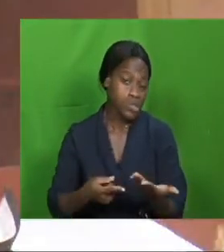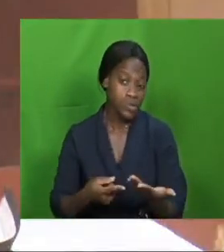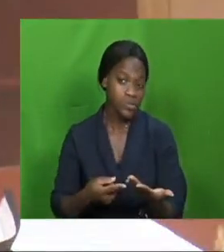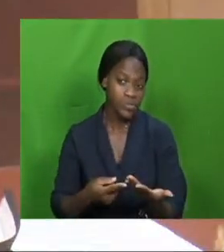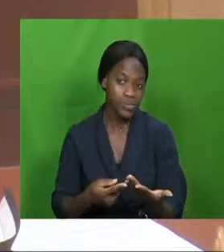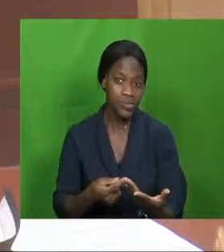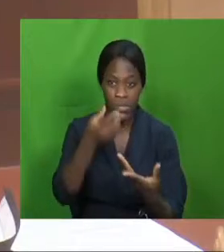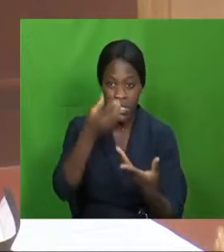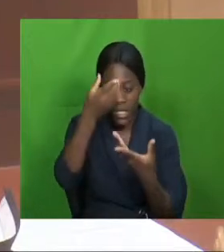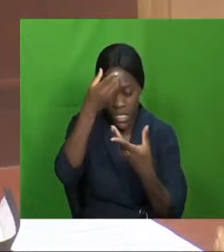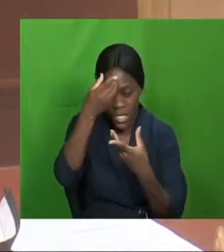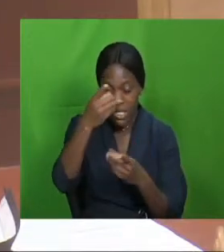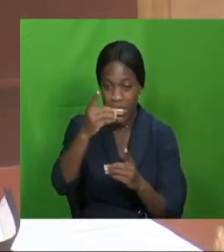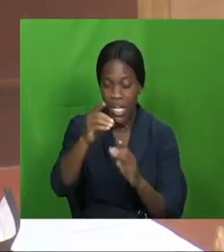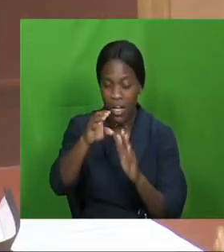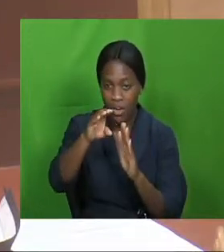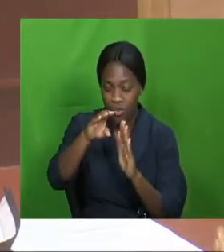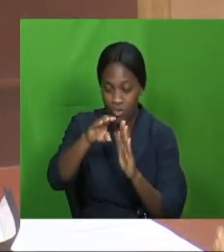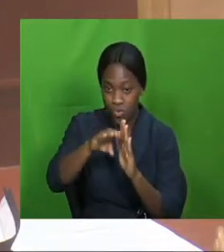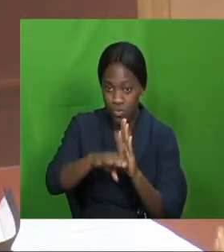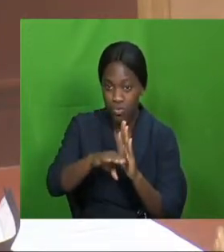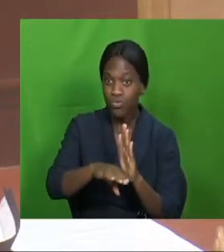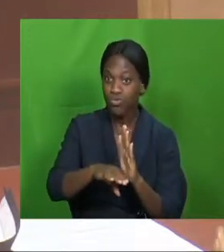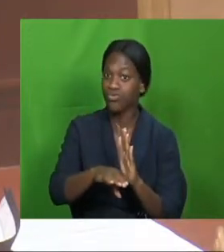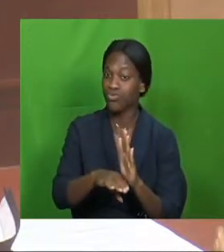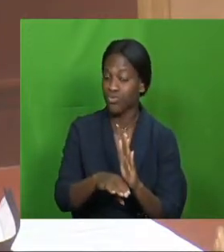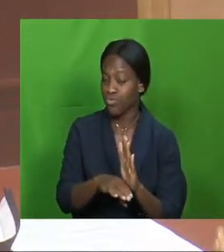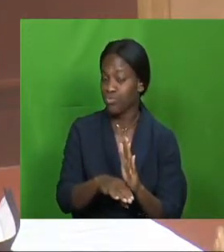to reduce it further.